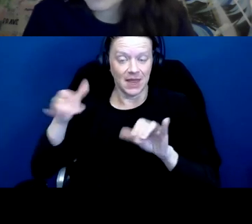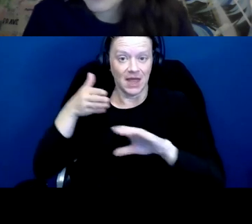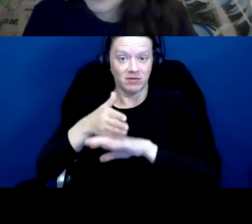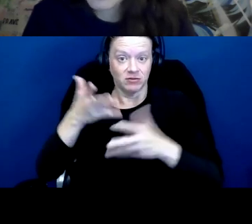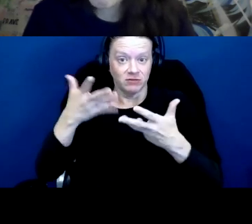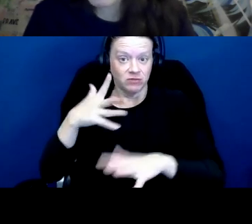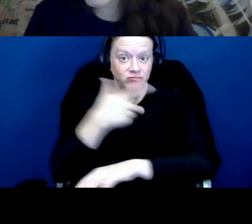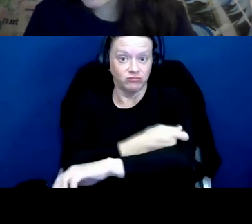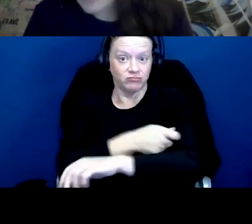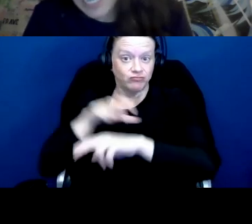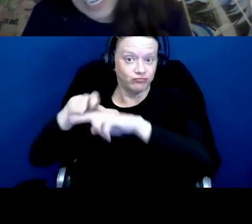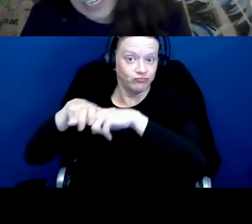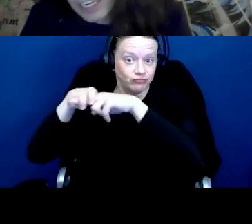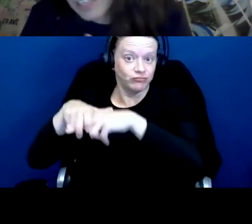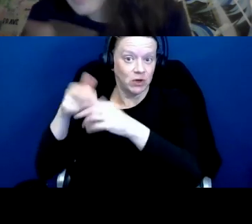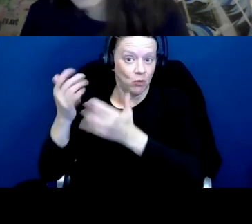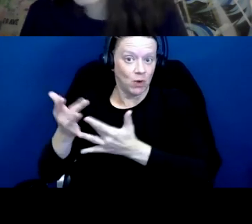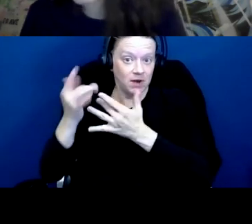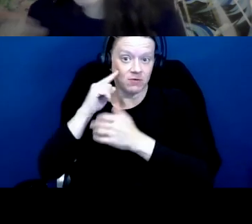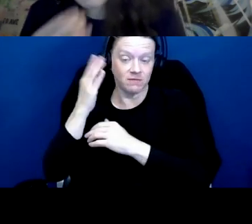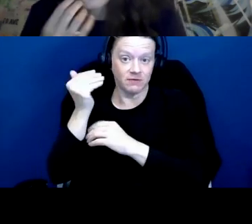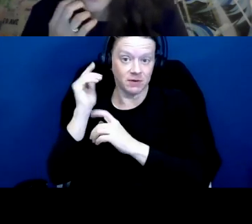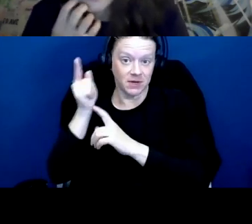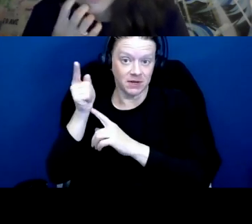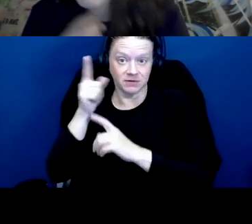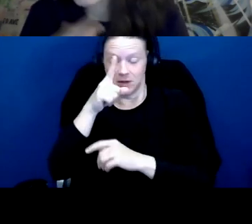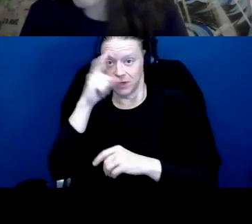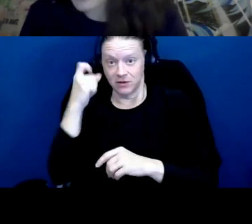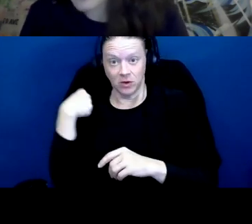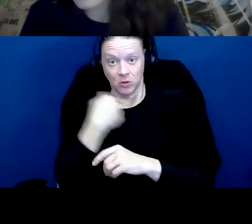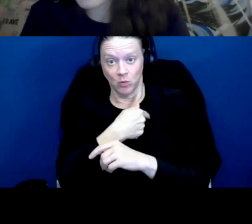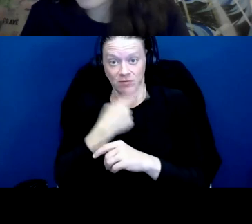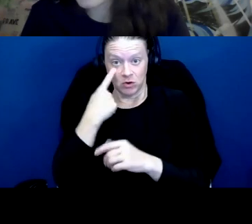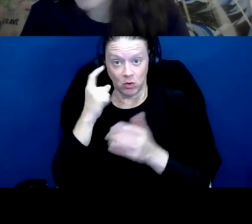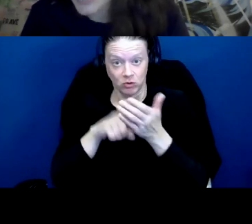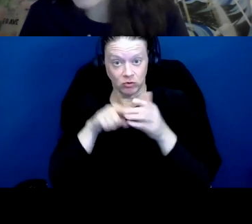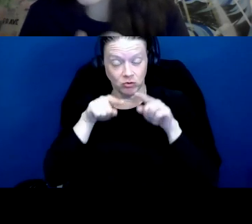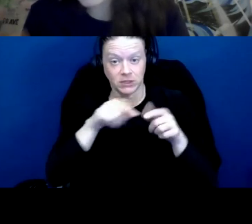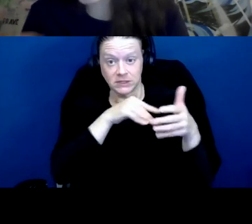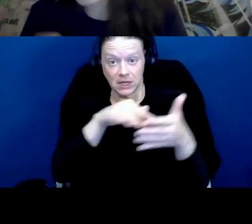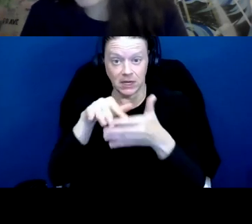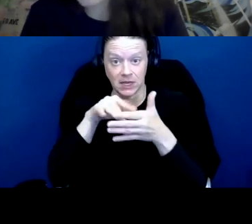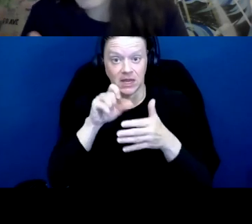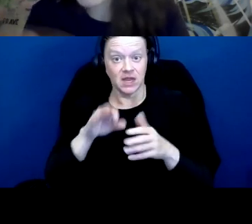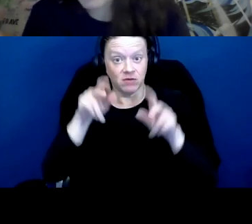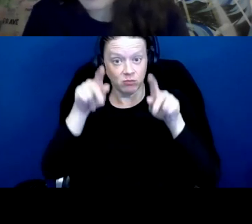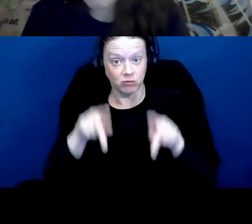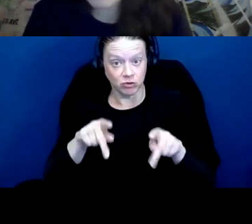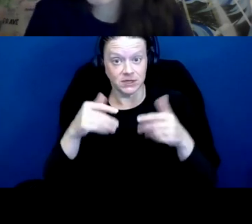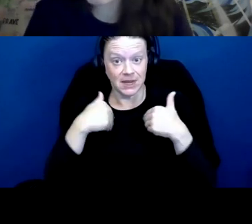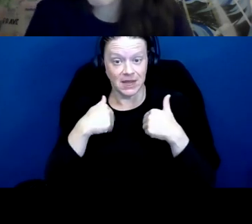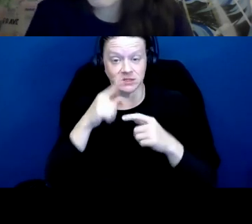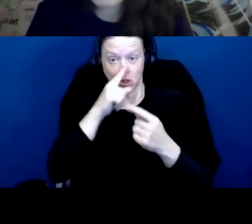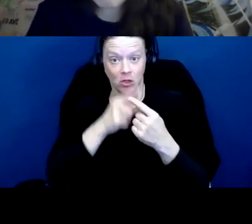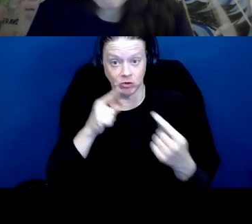vaccine. It's because in the studies, we have seen that if someone has an allergic reaction, it typically happens within the